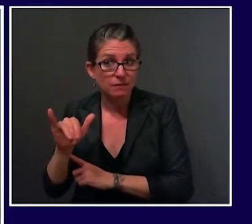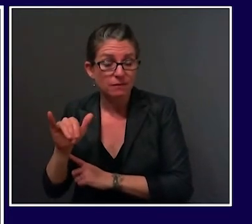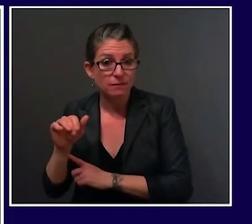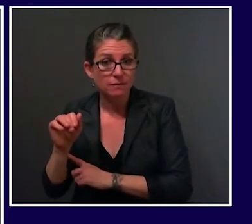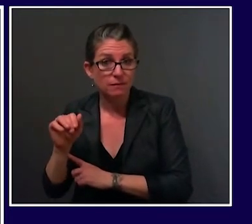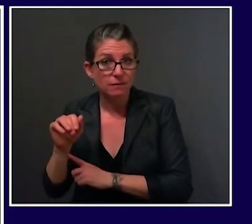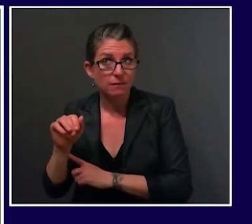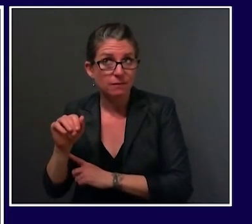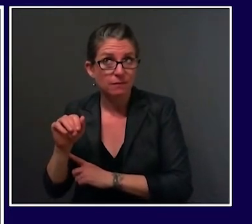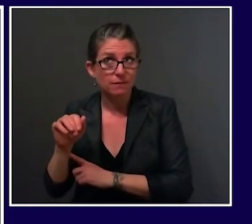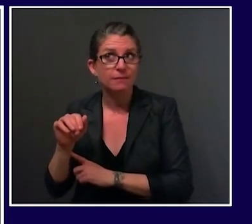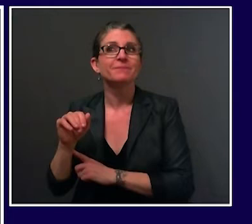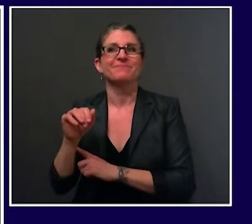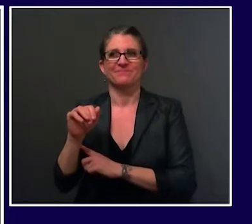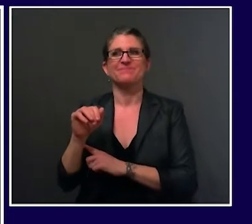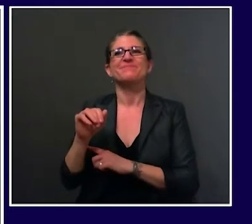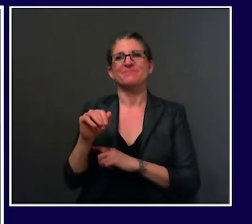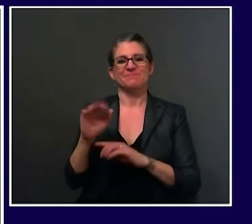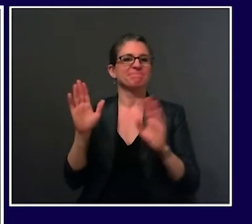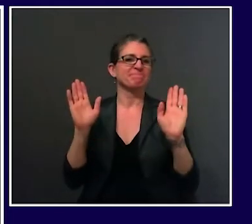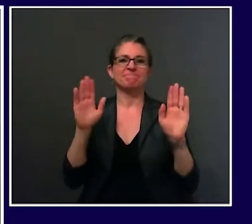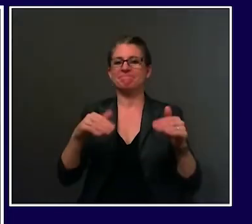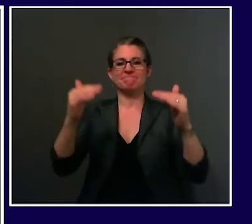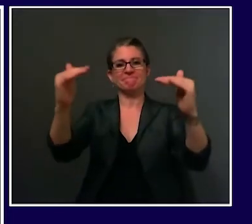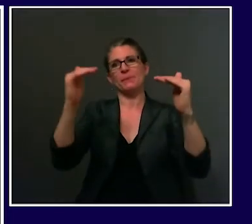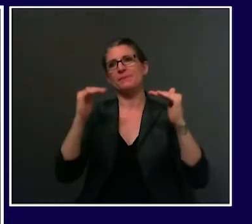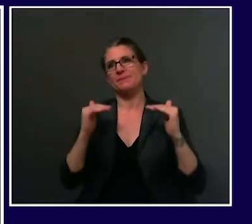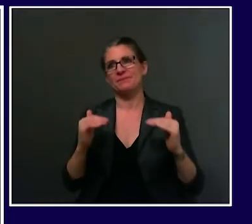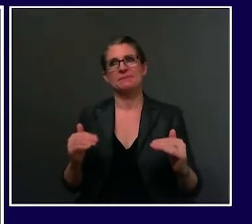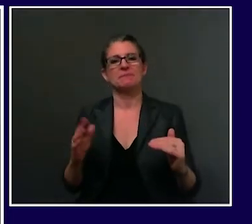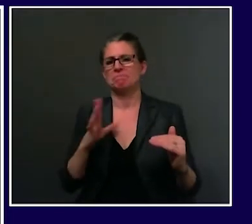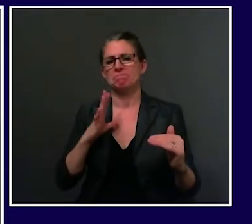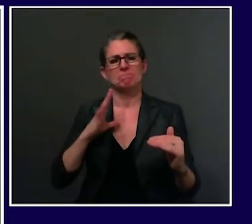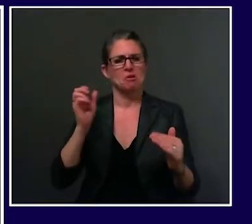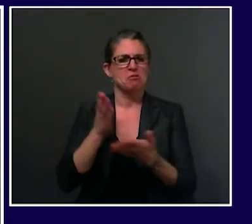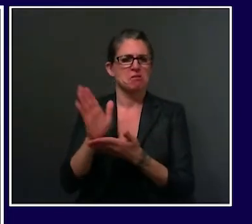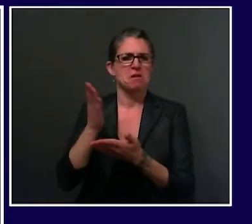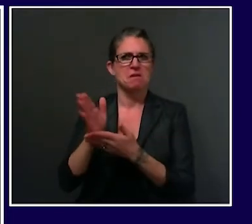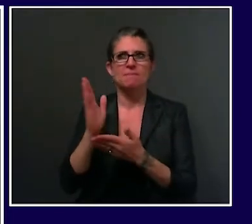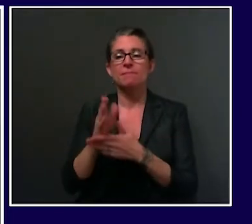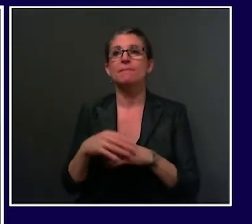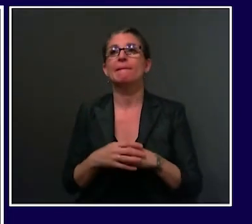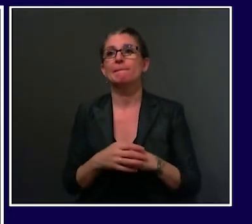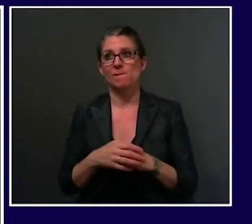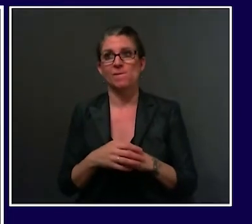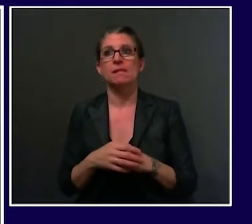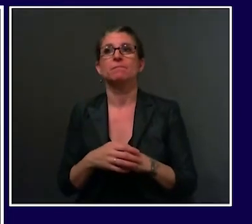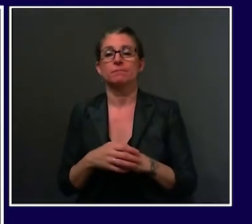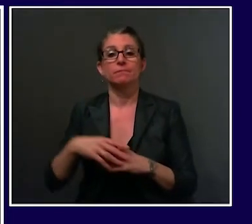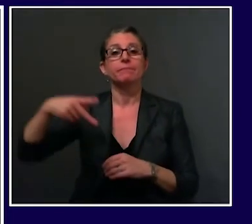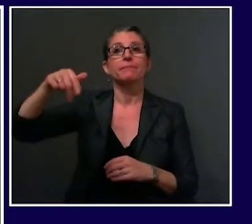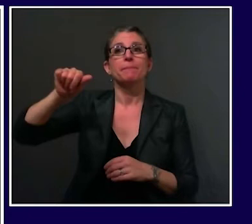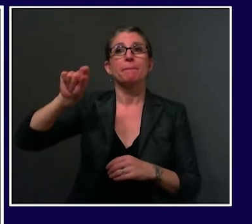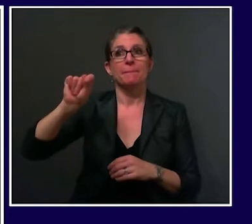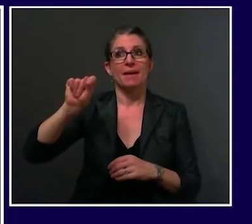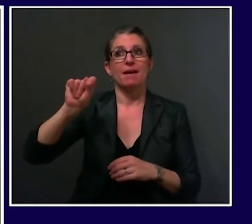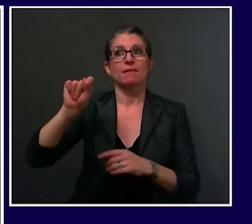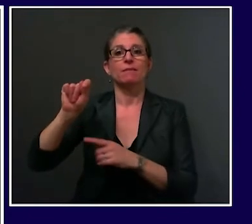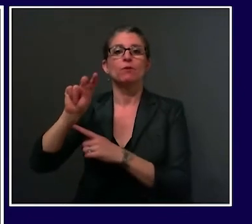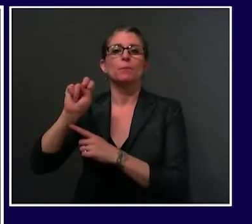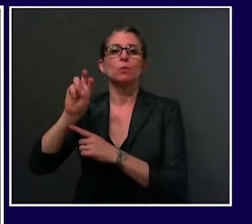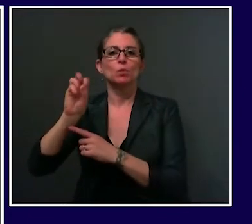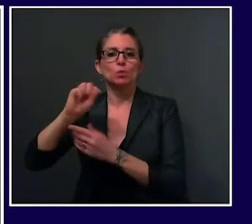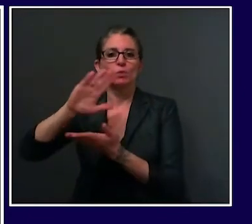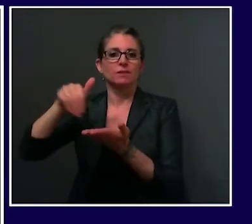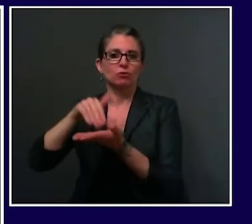All right, we're going to circle back to Amy in just a moment. I'm going to turn to Pat Callahan, News Center next. Yes, Dr. Shah, can you